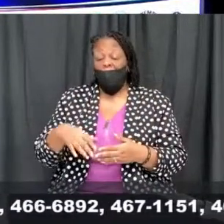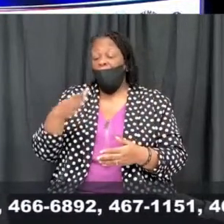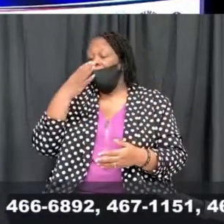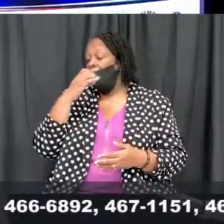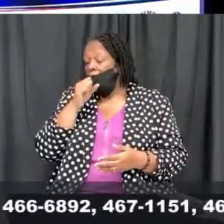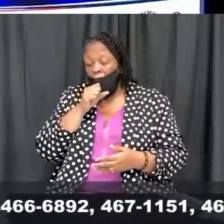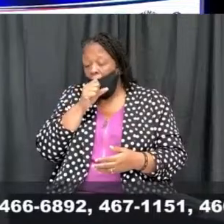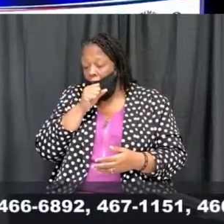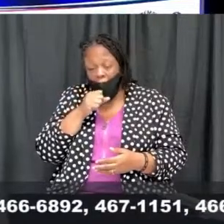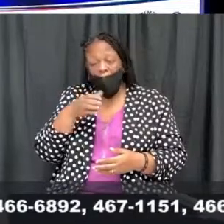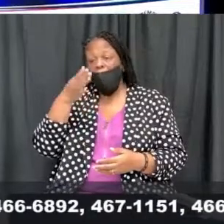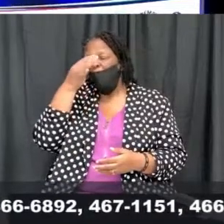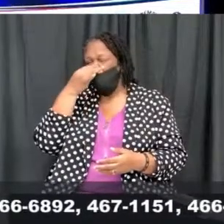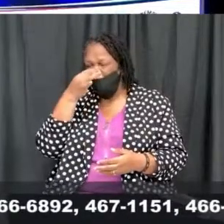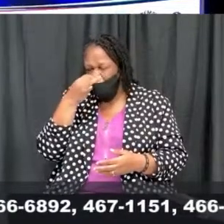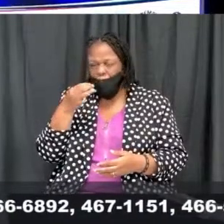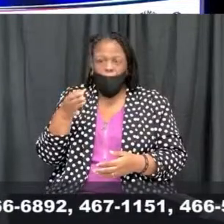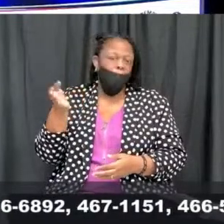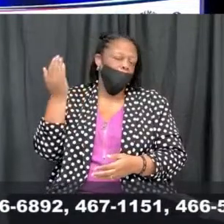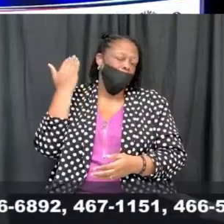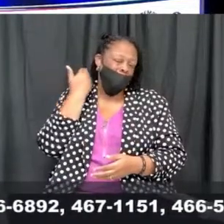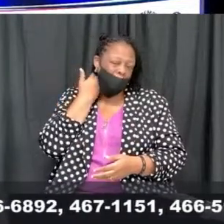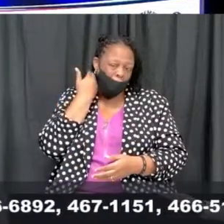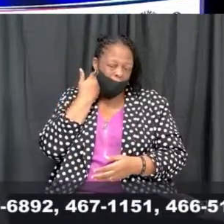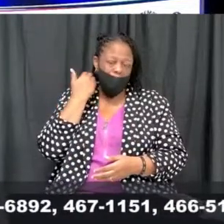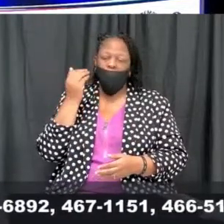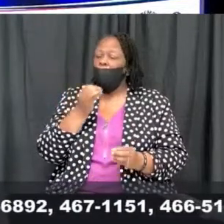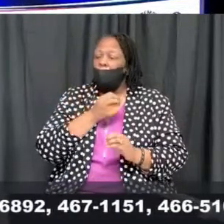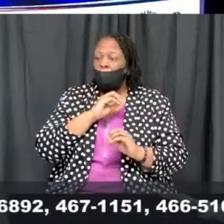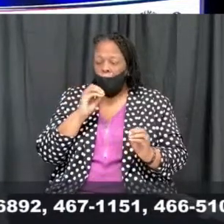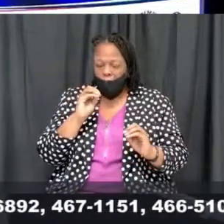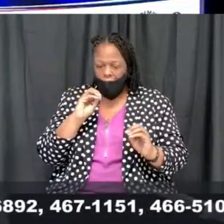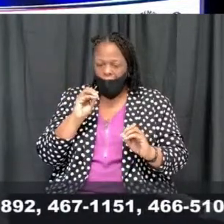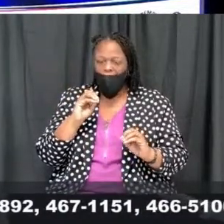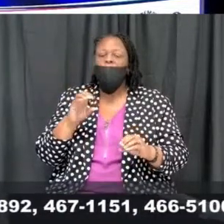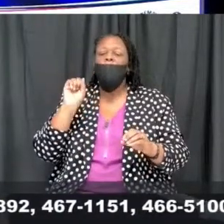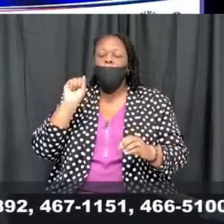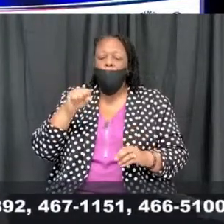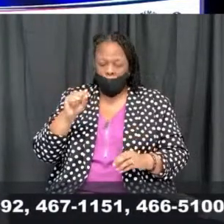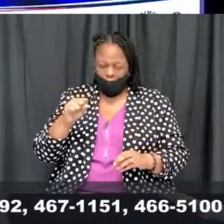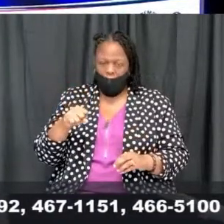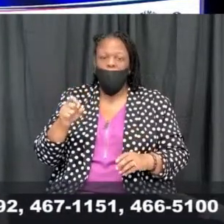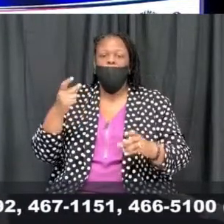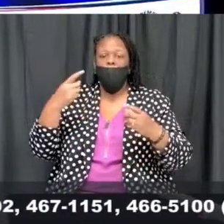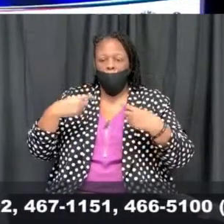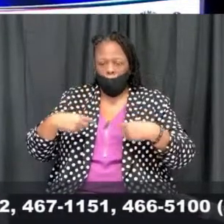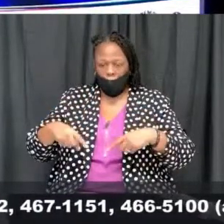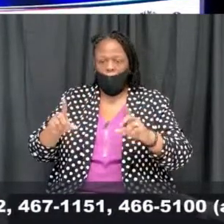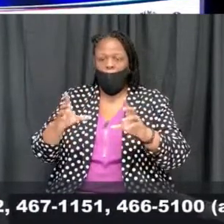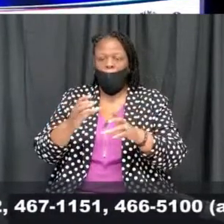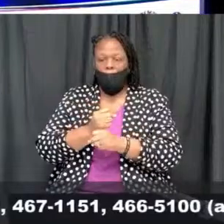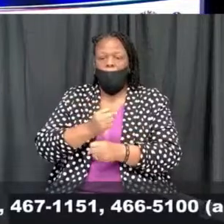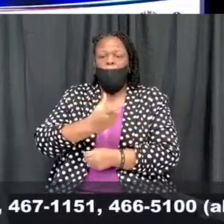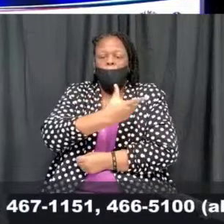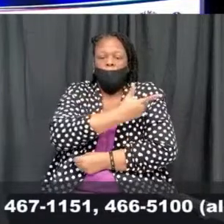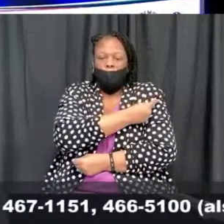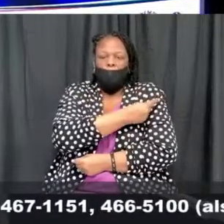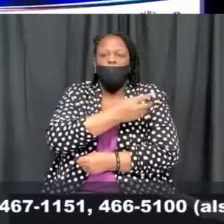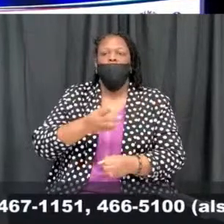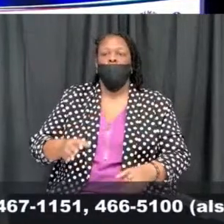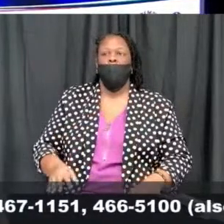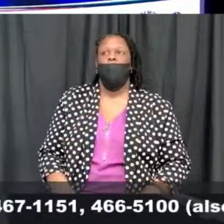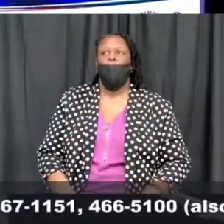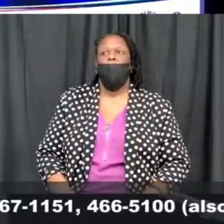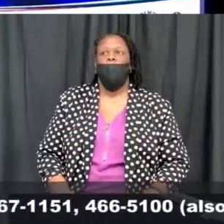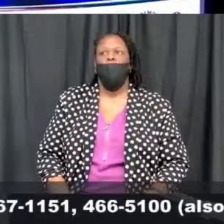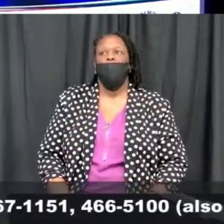longer coughing, sneezing, you're not experiencing any fever. So yes, once you would have gotten over the flu, you